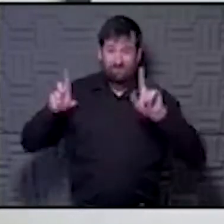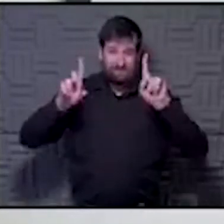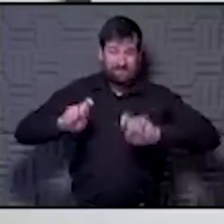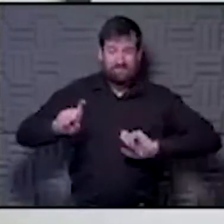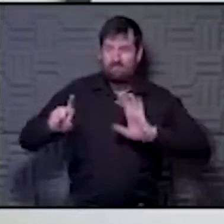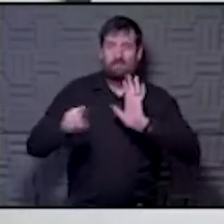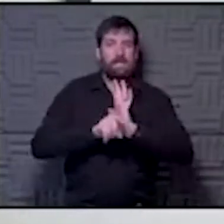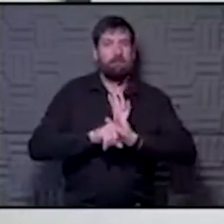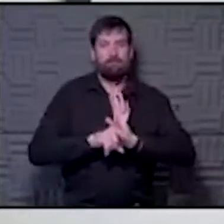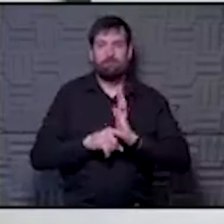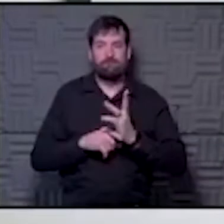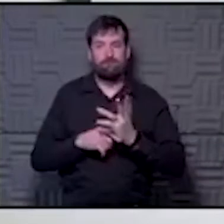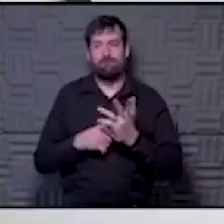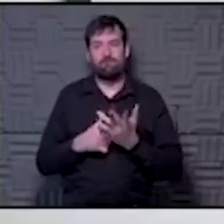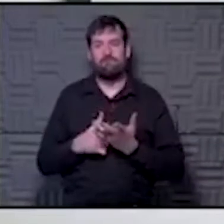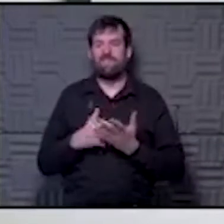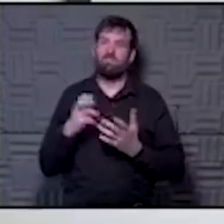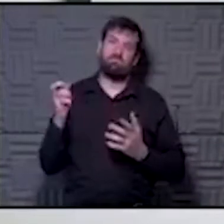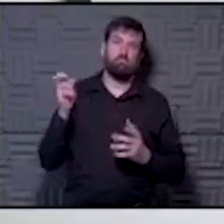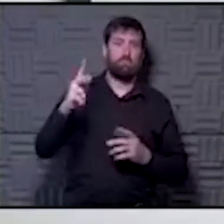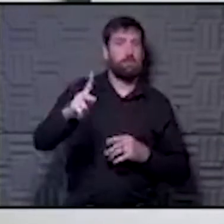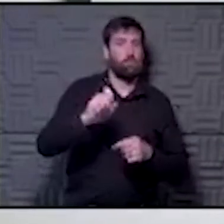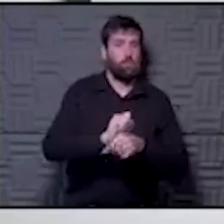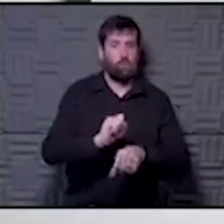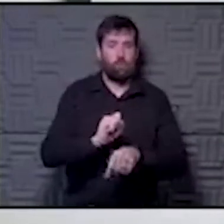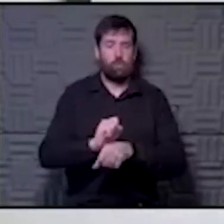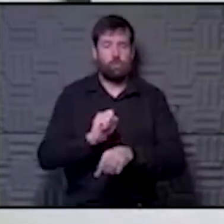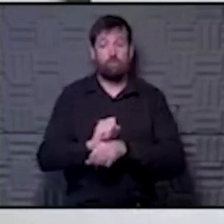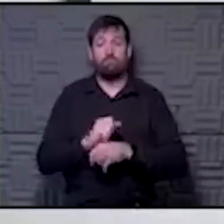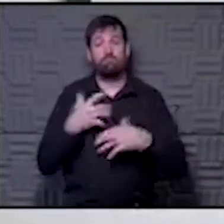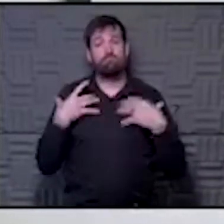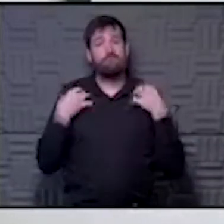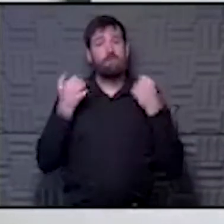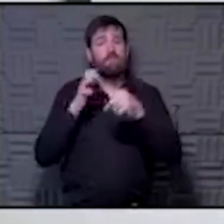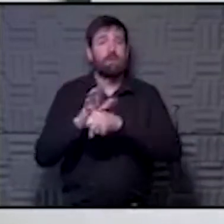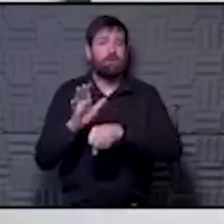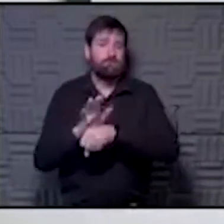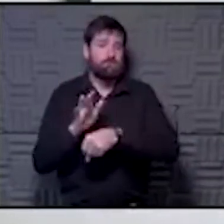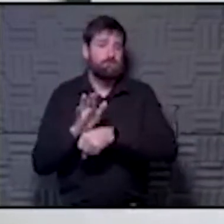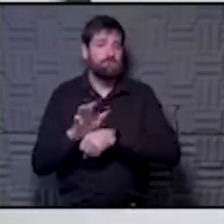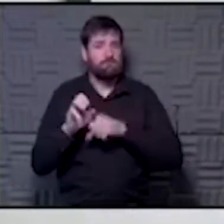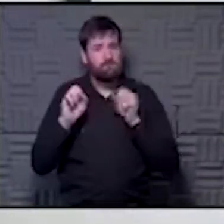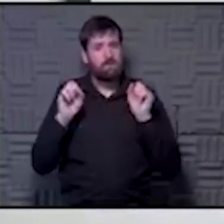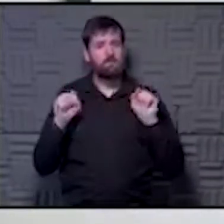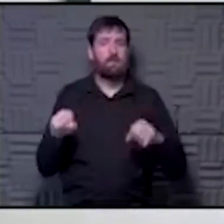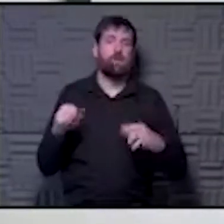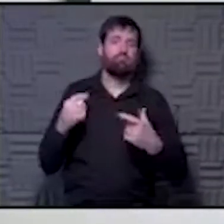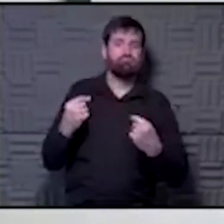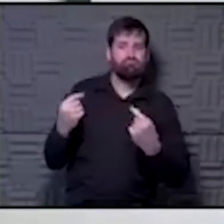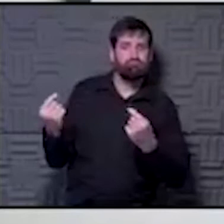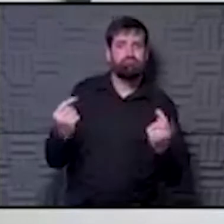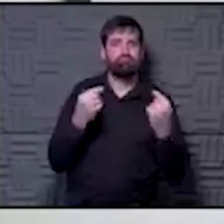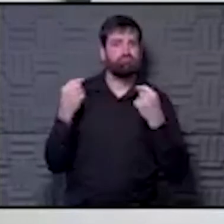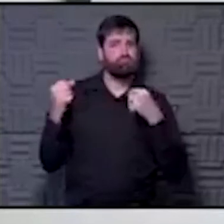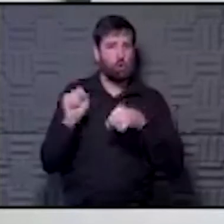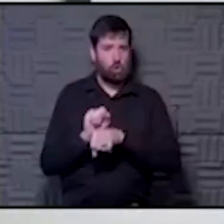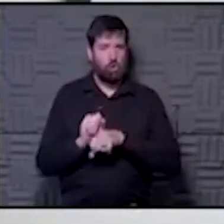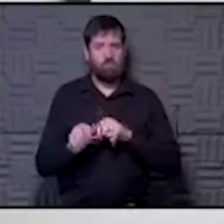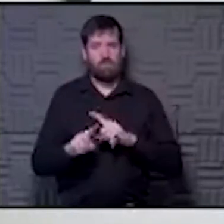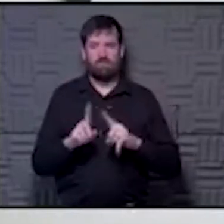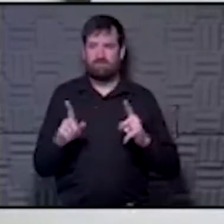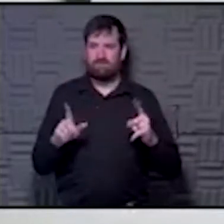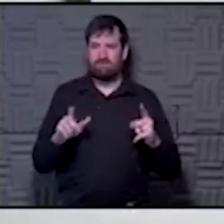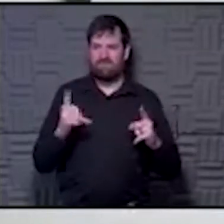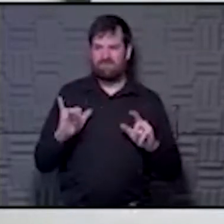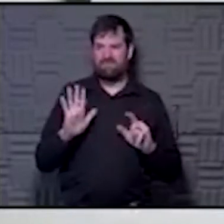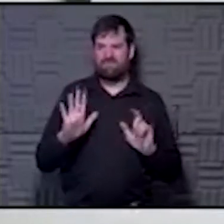and they're back at work and healthy enough to function and go to work, but still just sort of